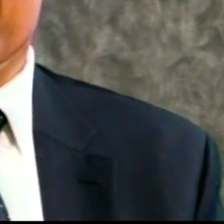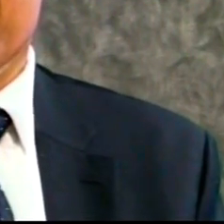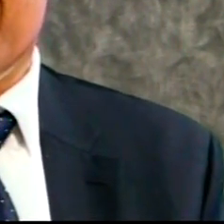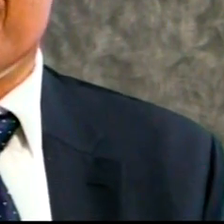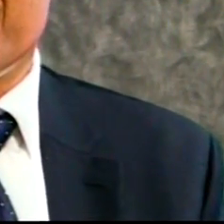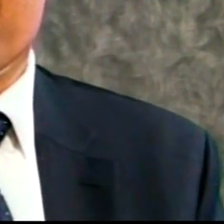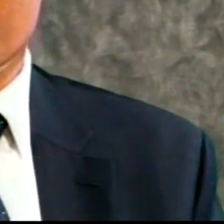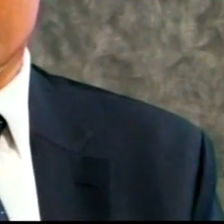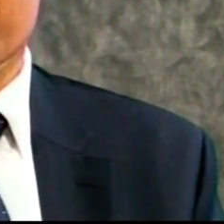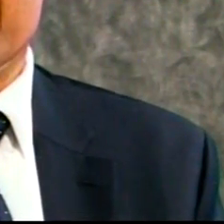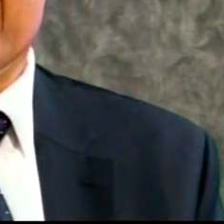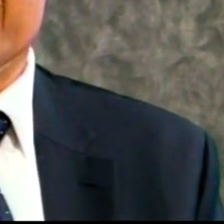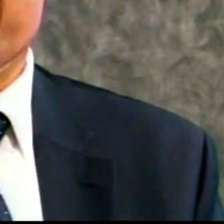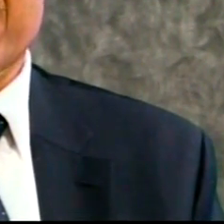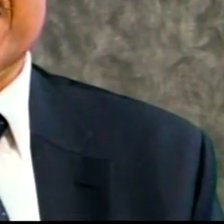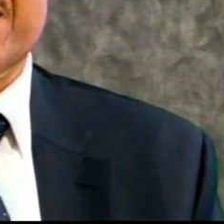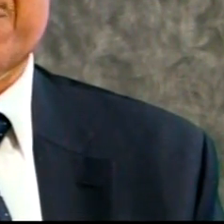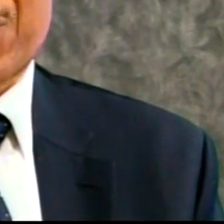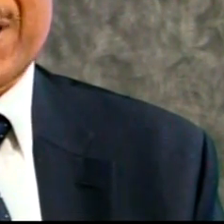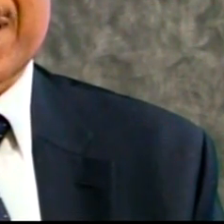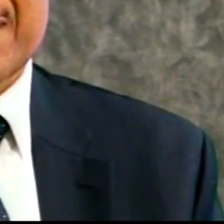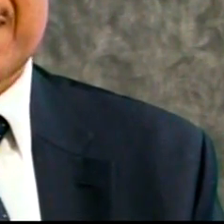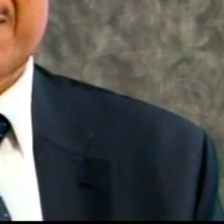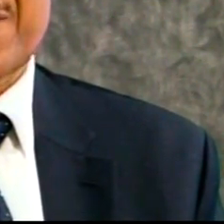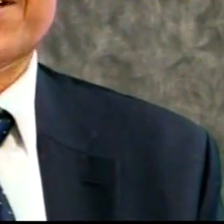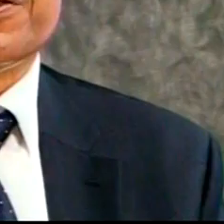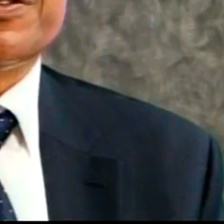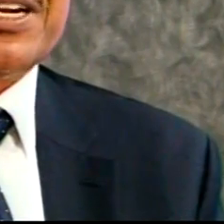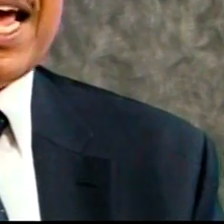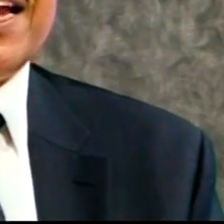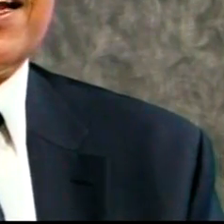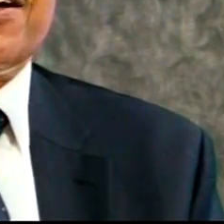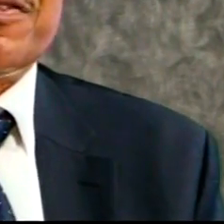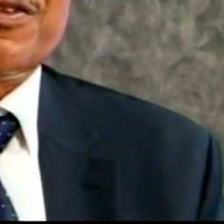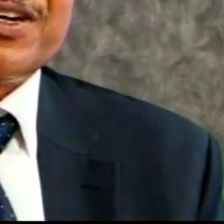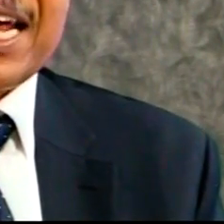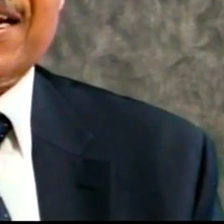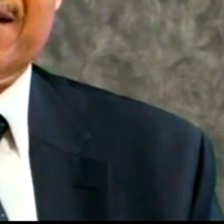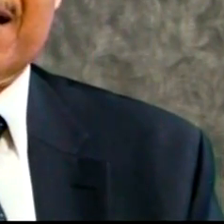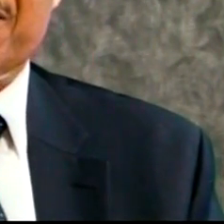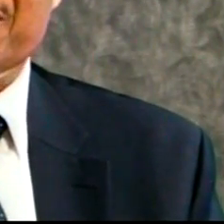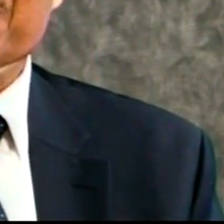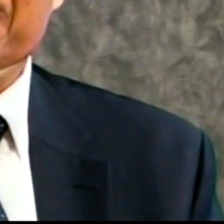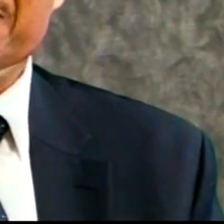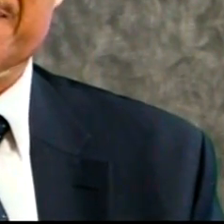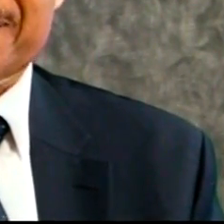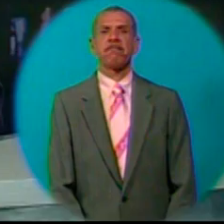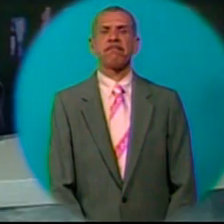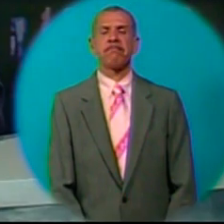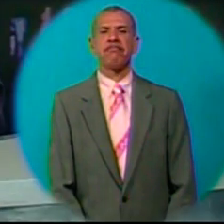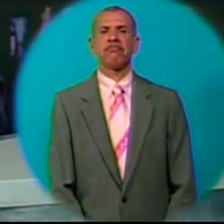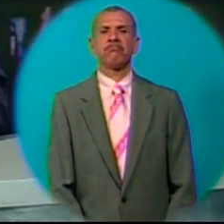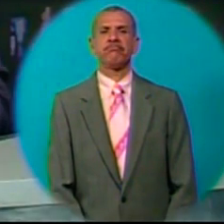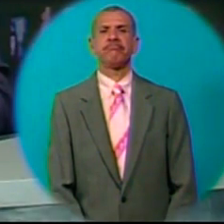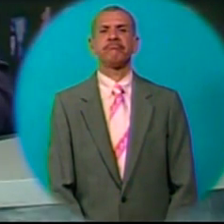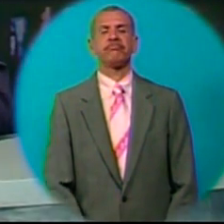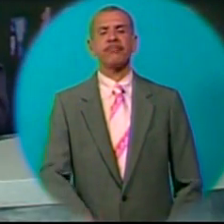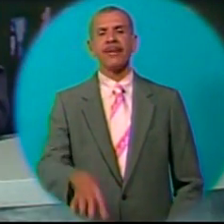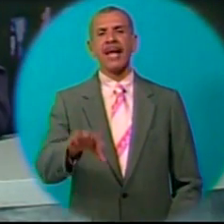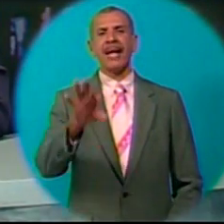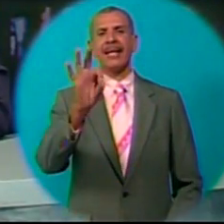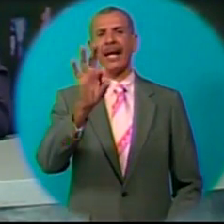from the beginning of the program at 9:20 in the morning right through to the end at 4:10 in the afternoon.